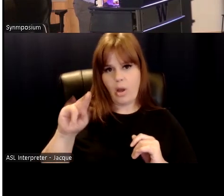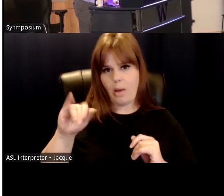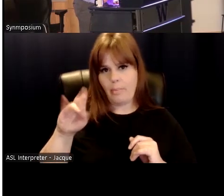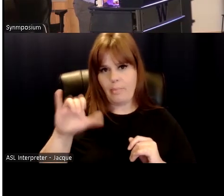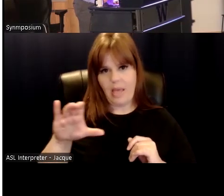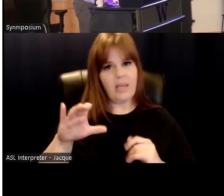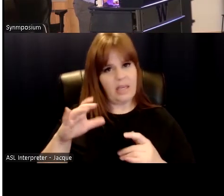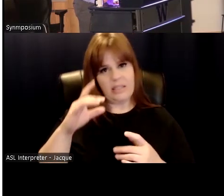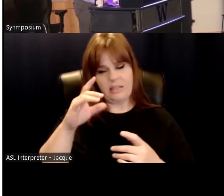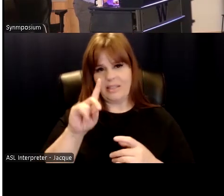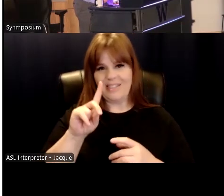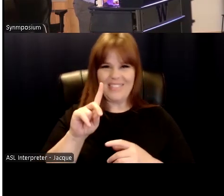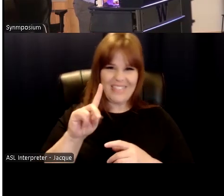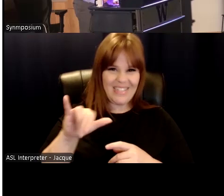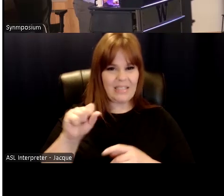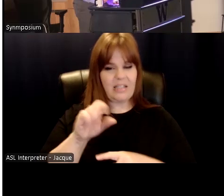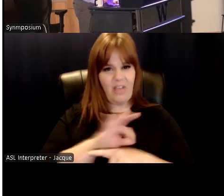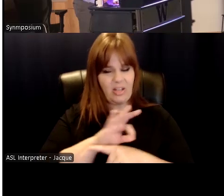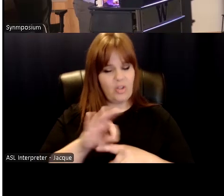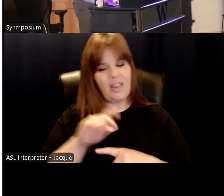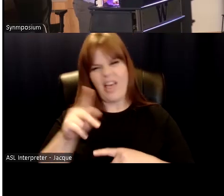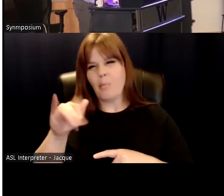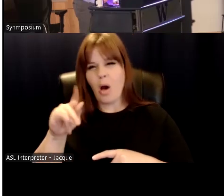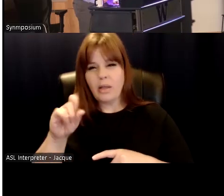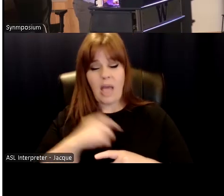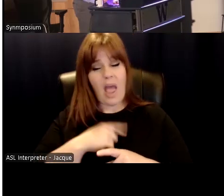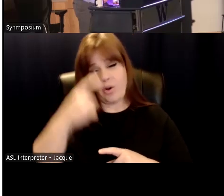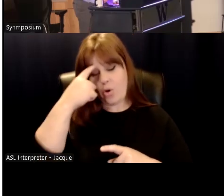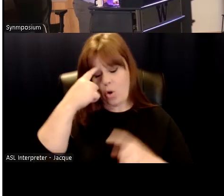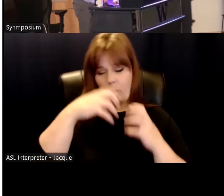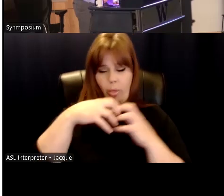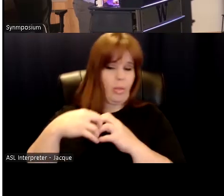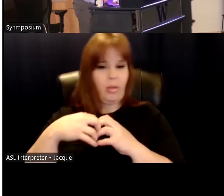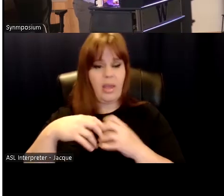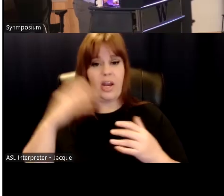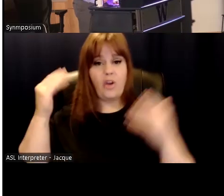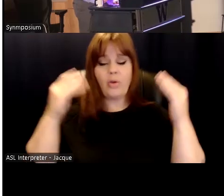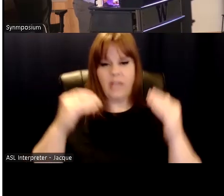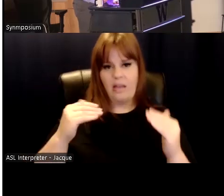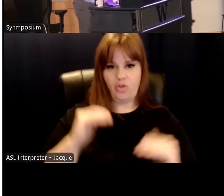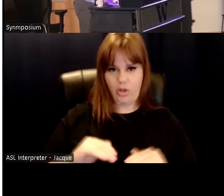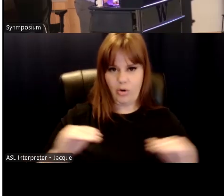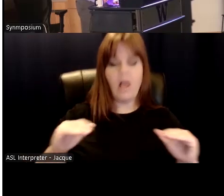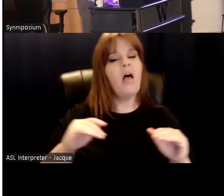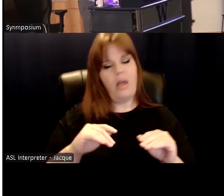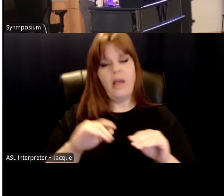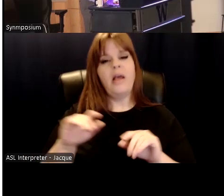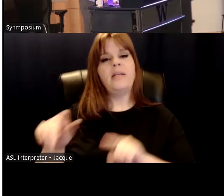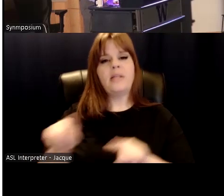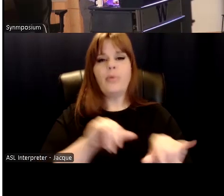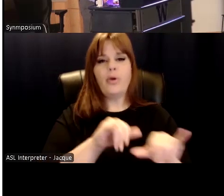and neuropsychiatric impairment in adults and children are based on evidence of treating similar symptomatology from